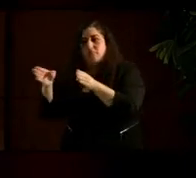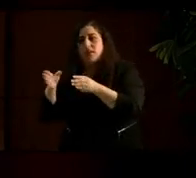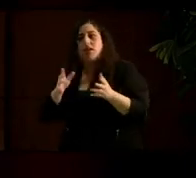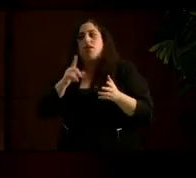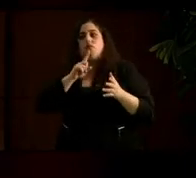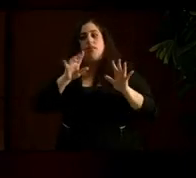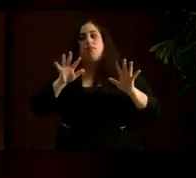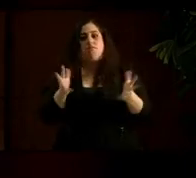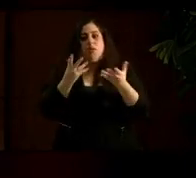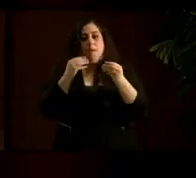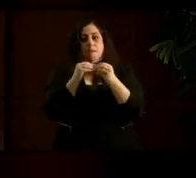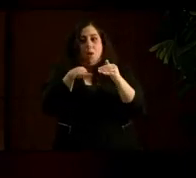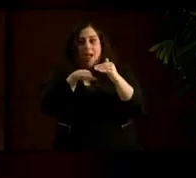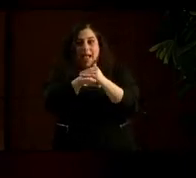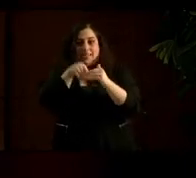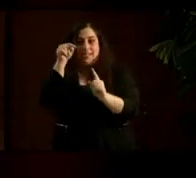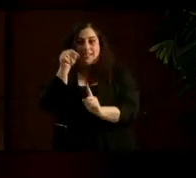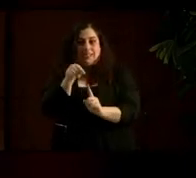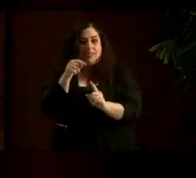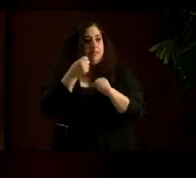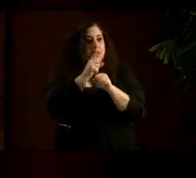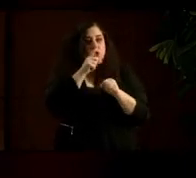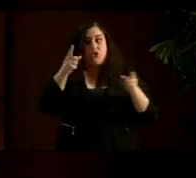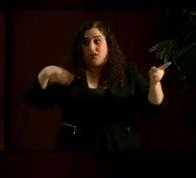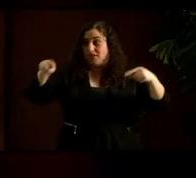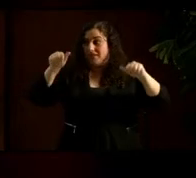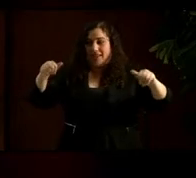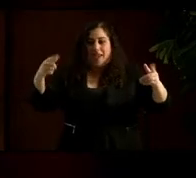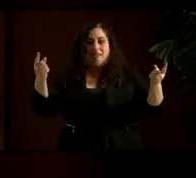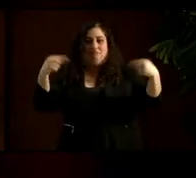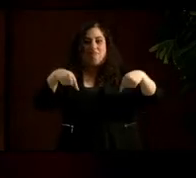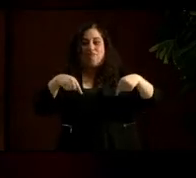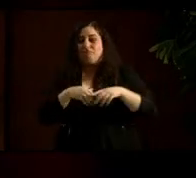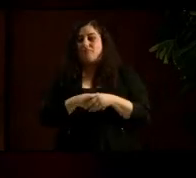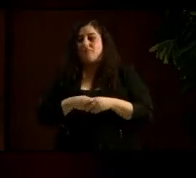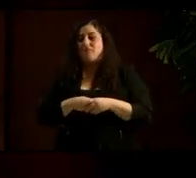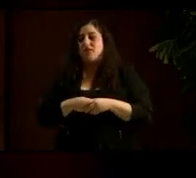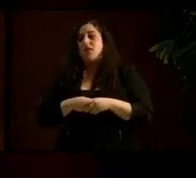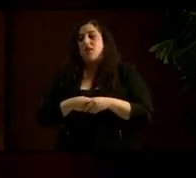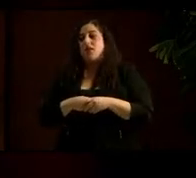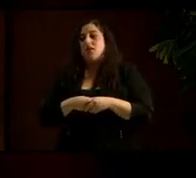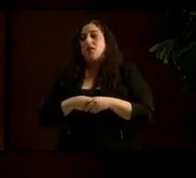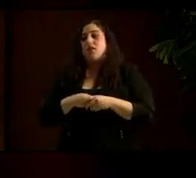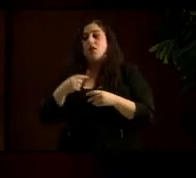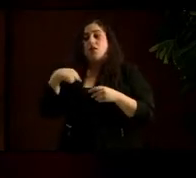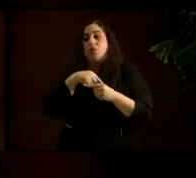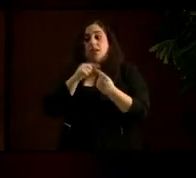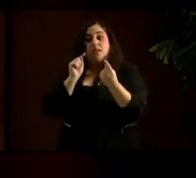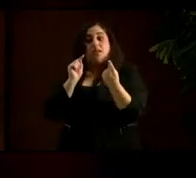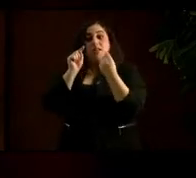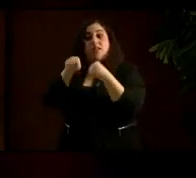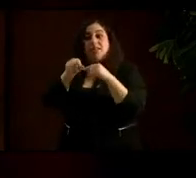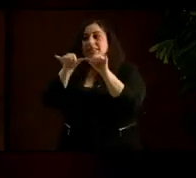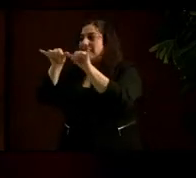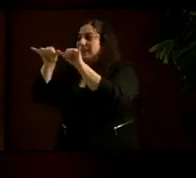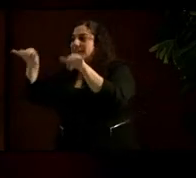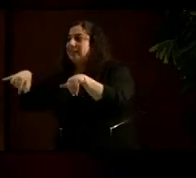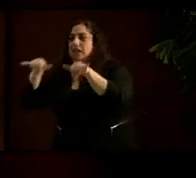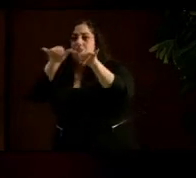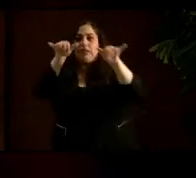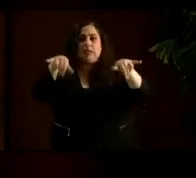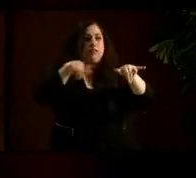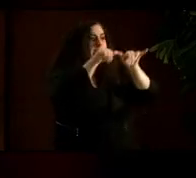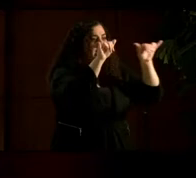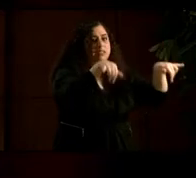result of consultation, collaboration, and new partnerships across systems that forge our capacity to meet